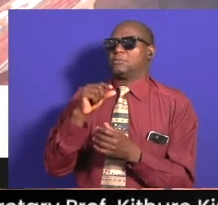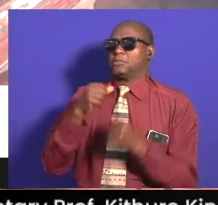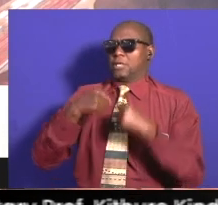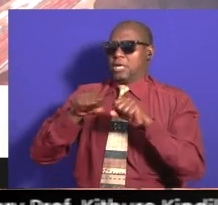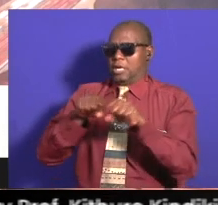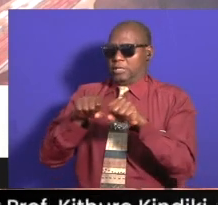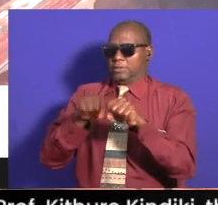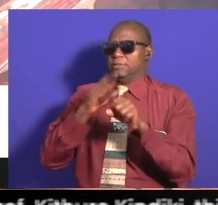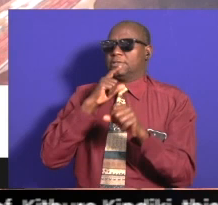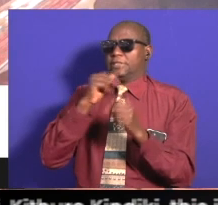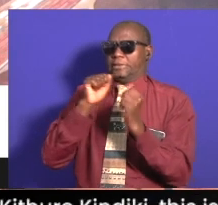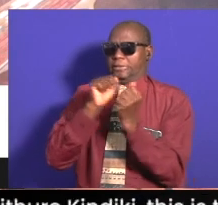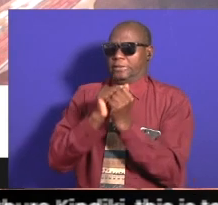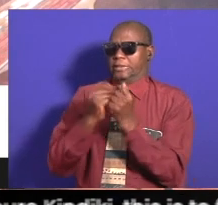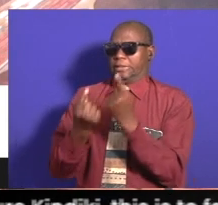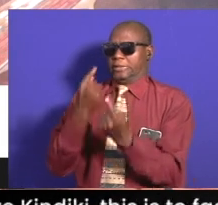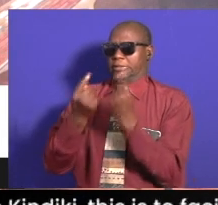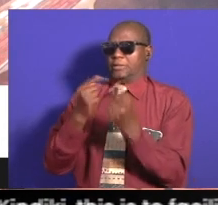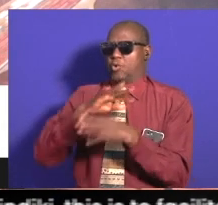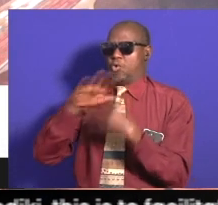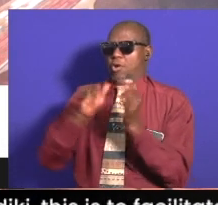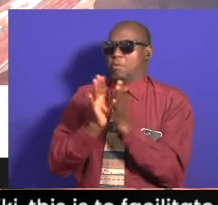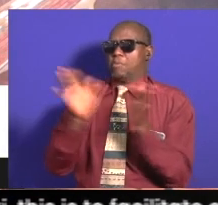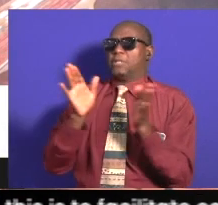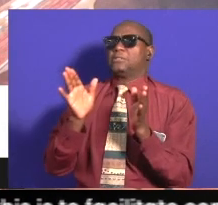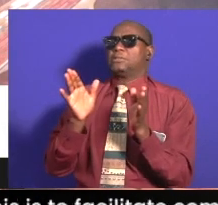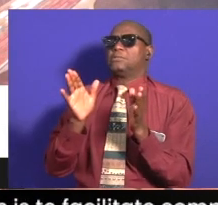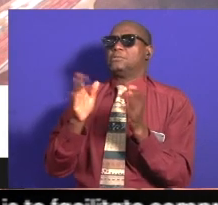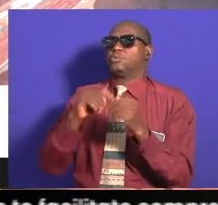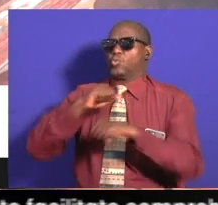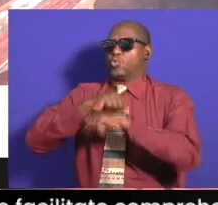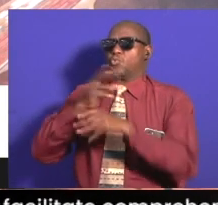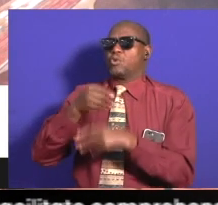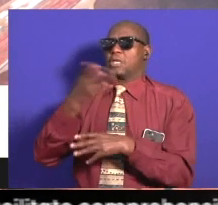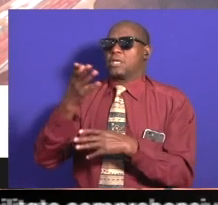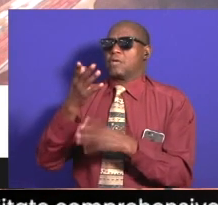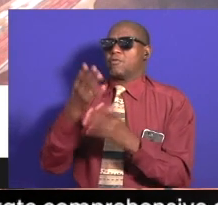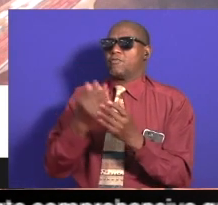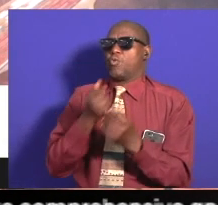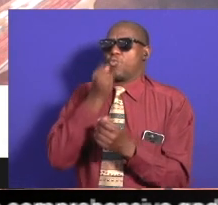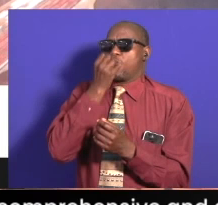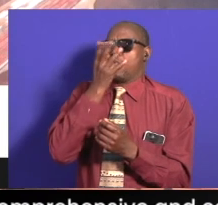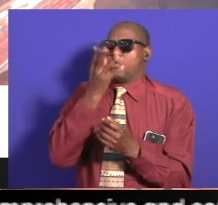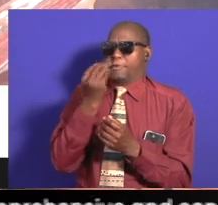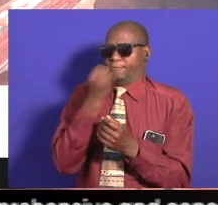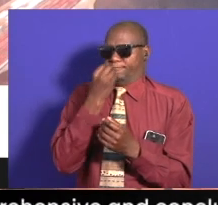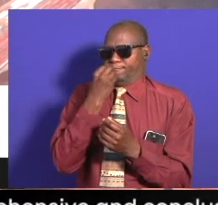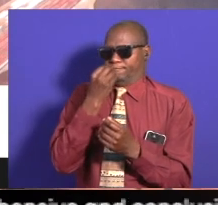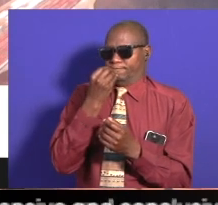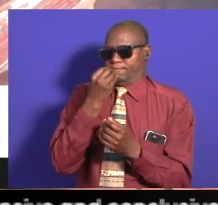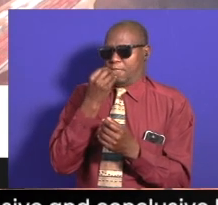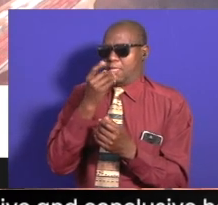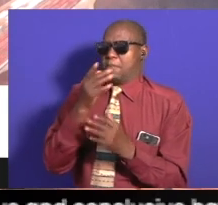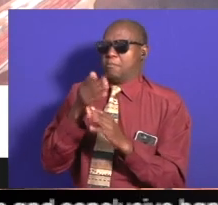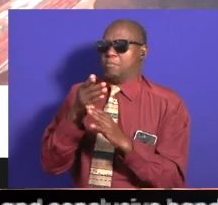to ensure all public schools in Nairobi offer hot meals to school children by the 28th of August. The governor has